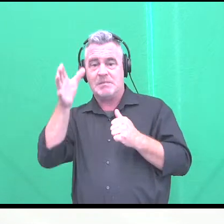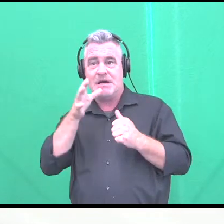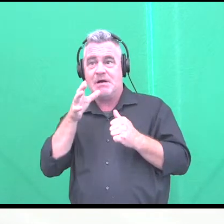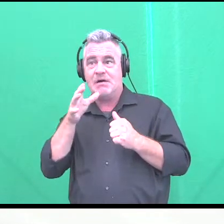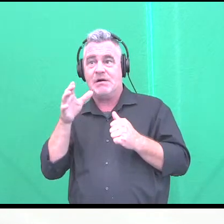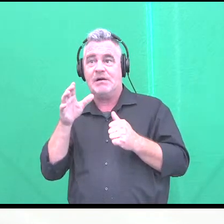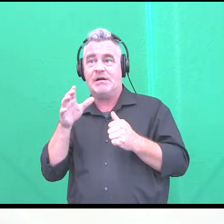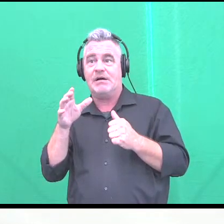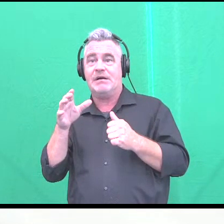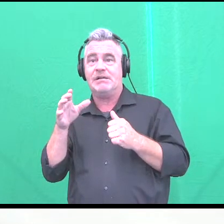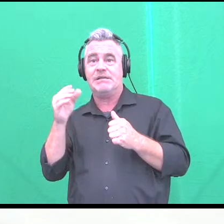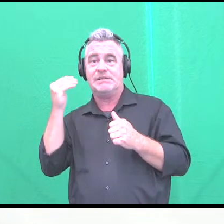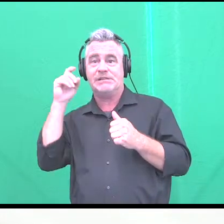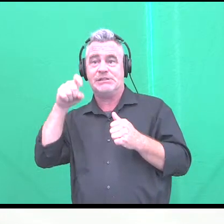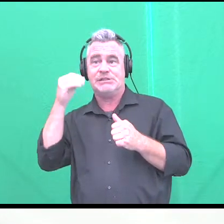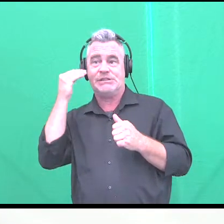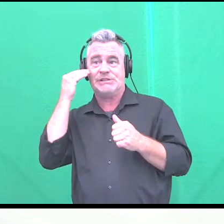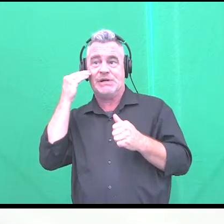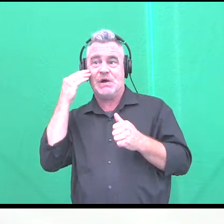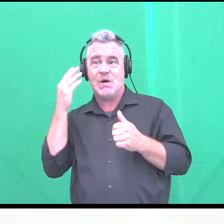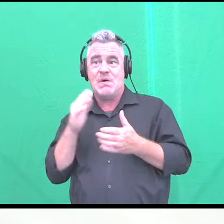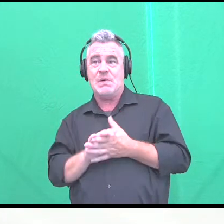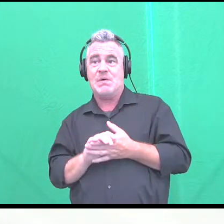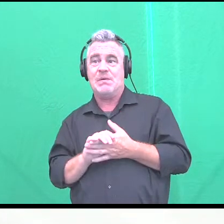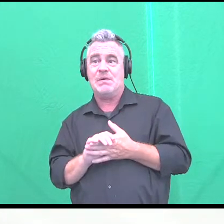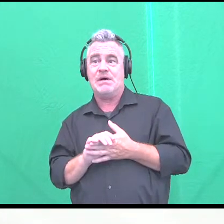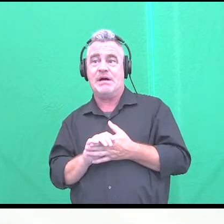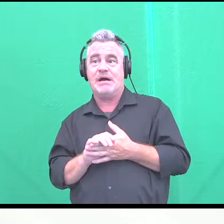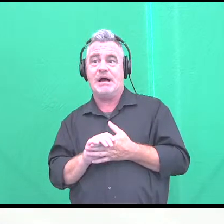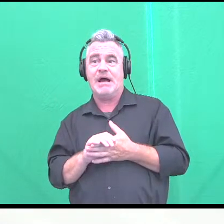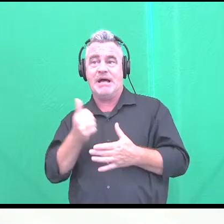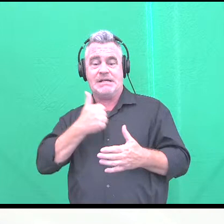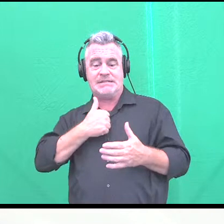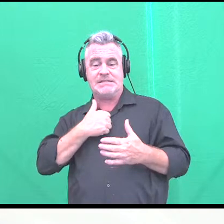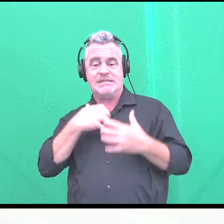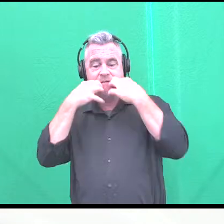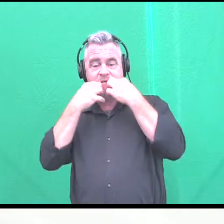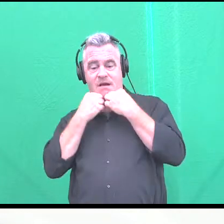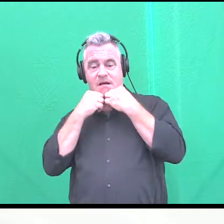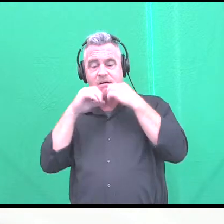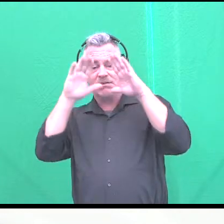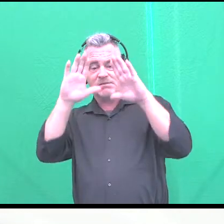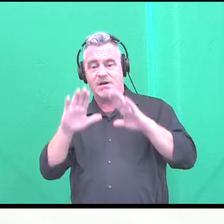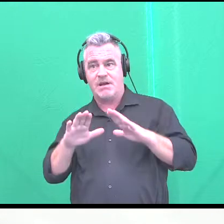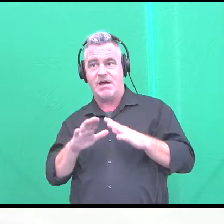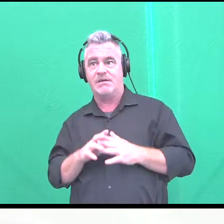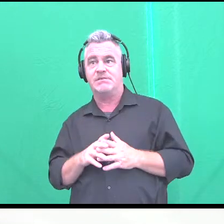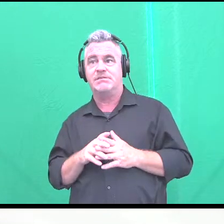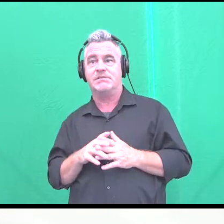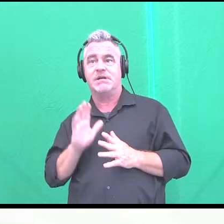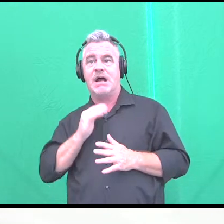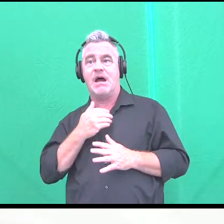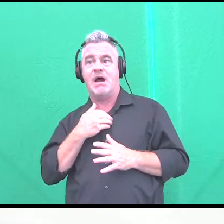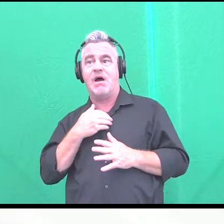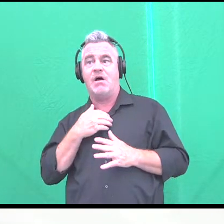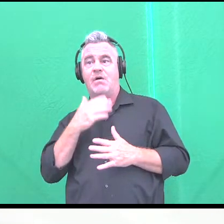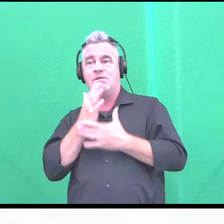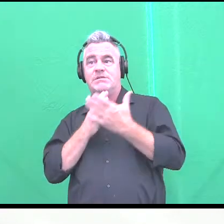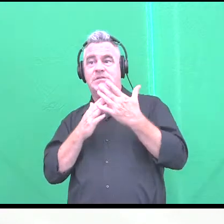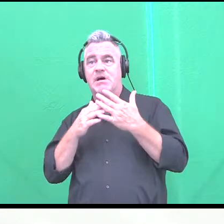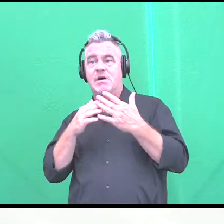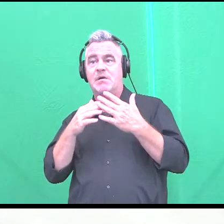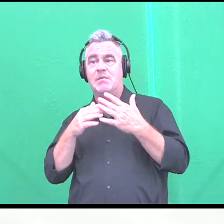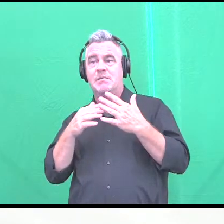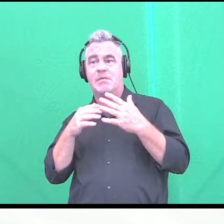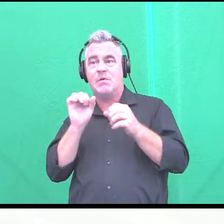grandparent. They're also doing self-care Sundays. Our Parent Center is working on Sundays, once a month,